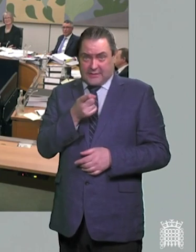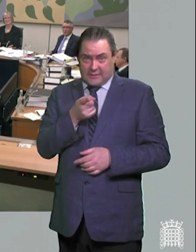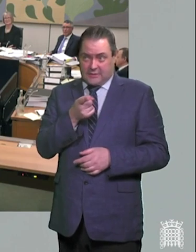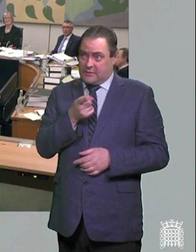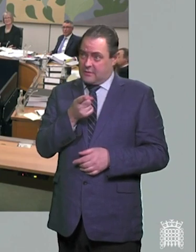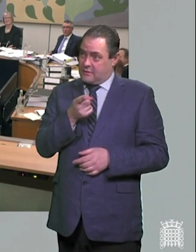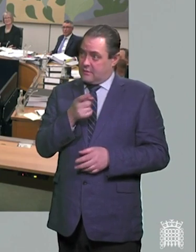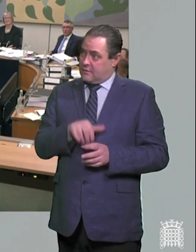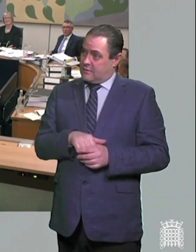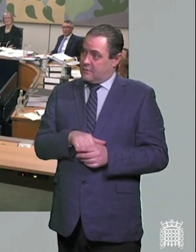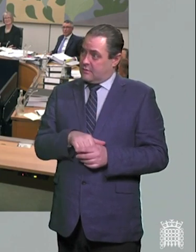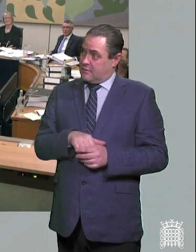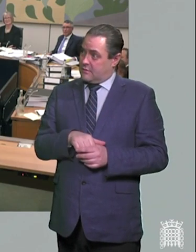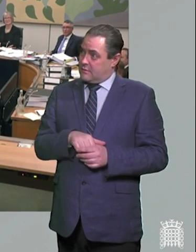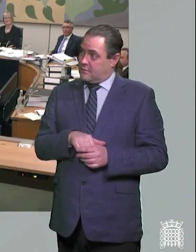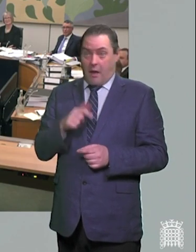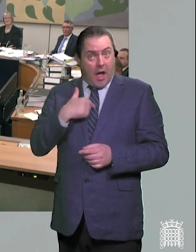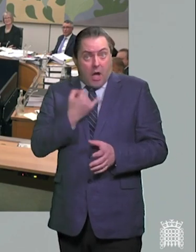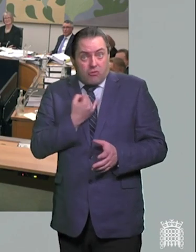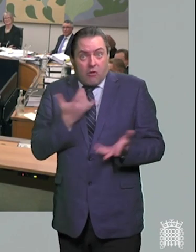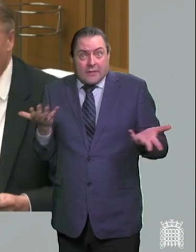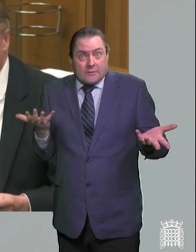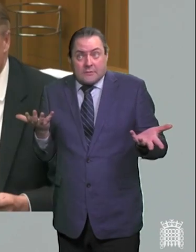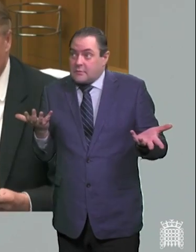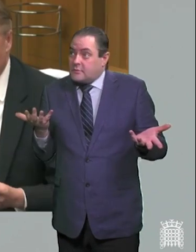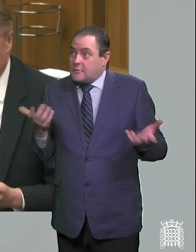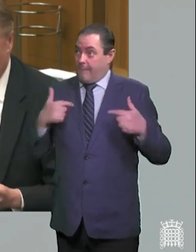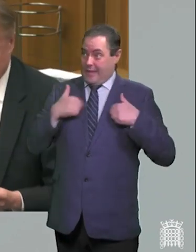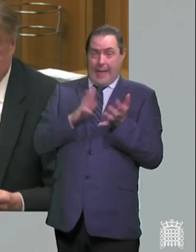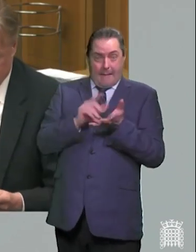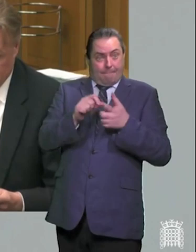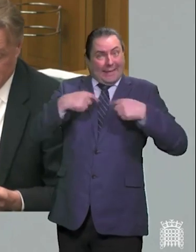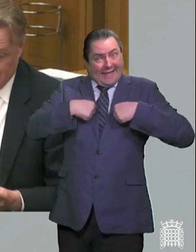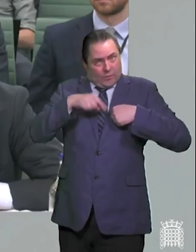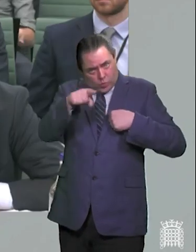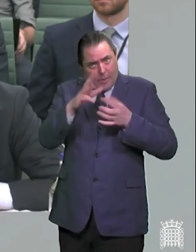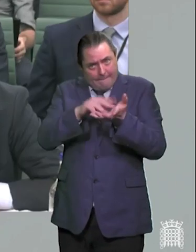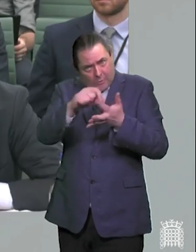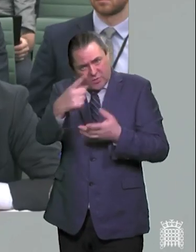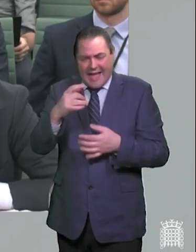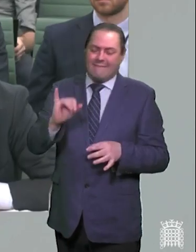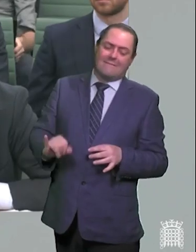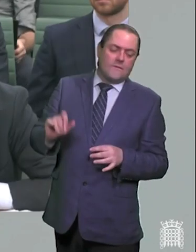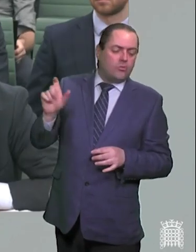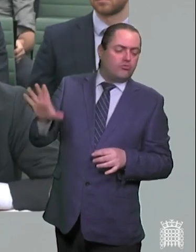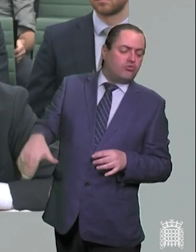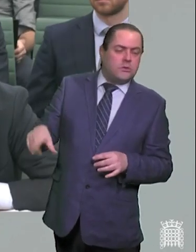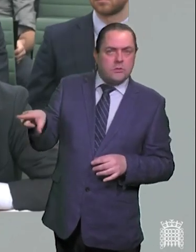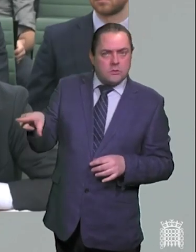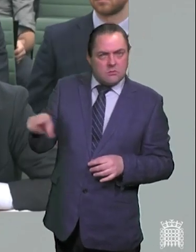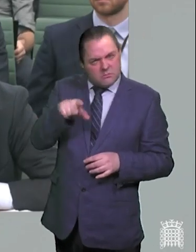they. Sorry, I'm not. Because I regret it. I'm not. As a parliamentarian, do you regret it? My questions of